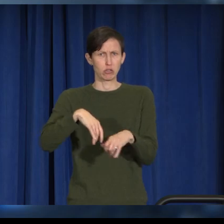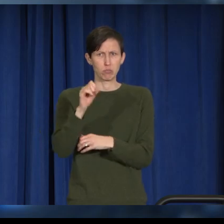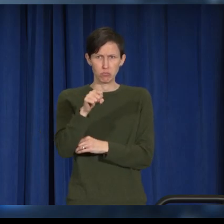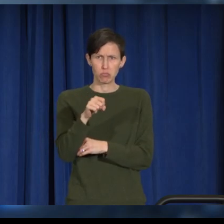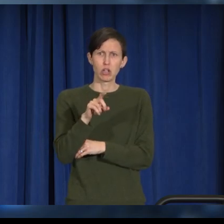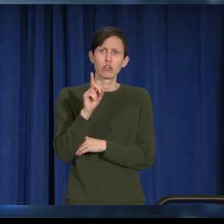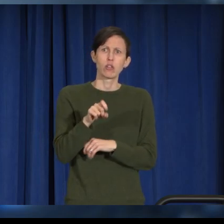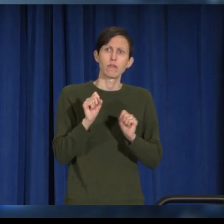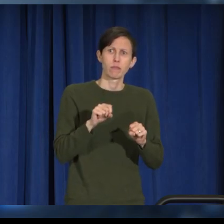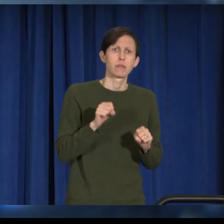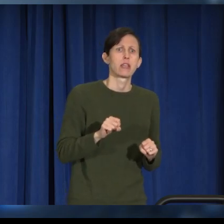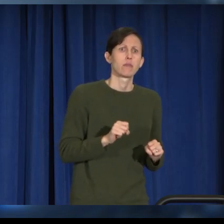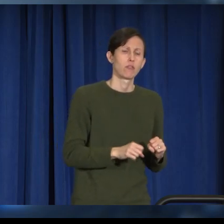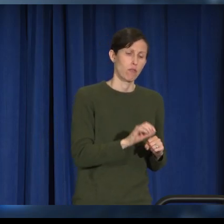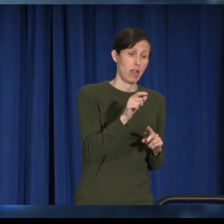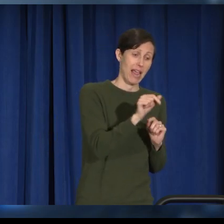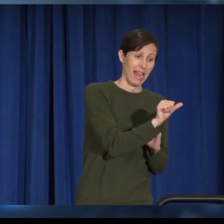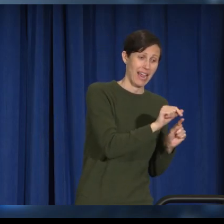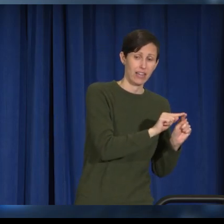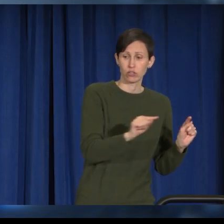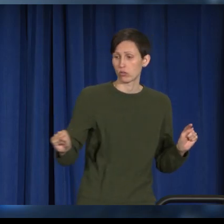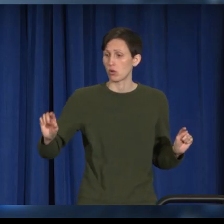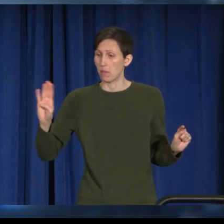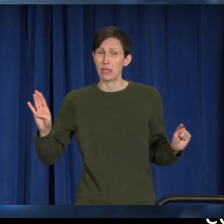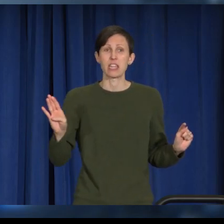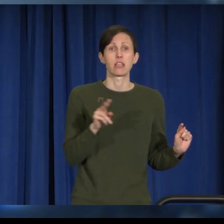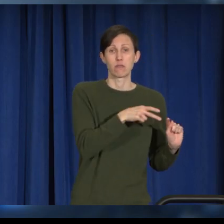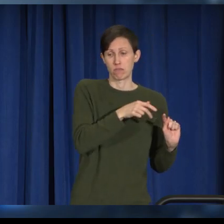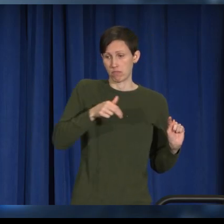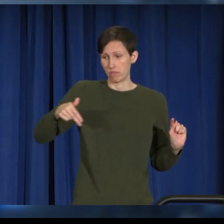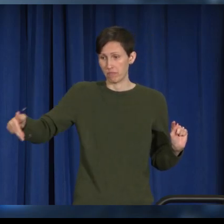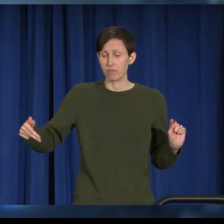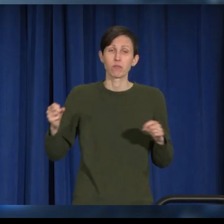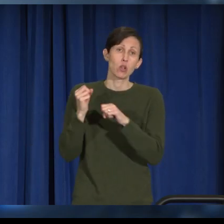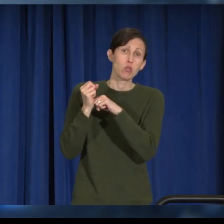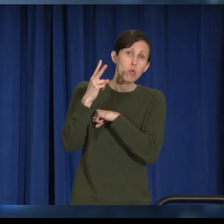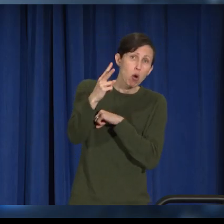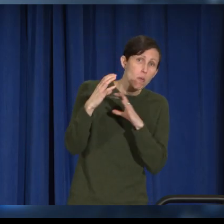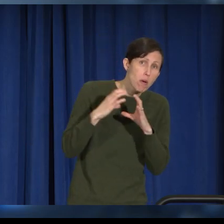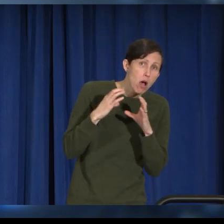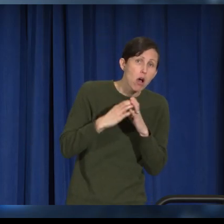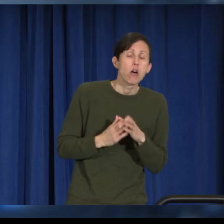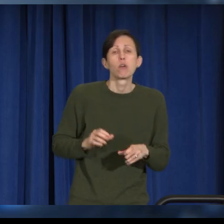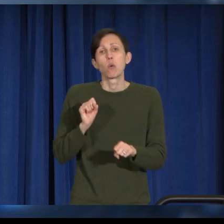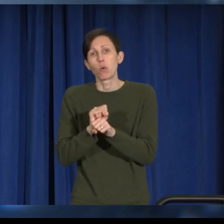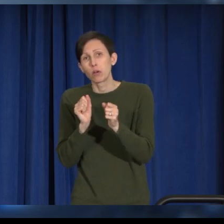to get from point A to point B, throw an object with accuracy, achieve an objective with a team.